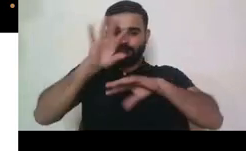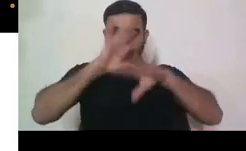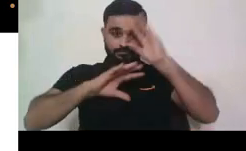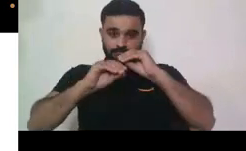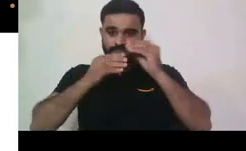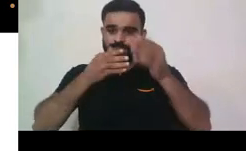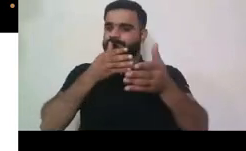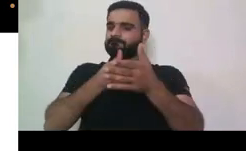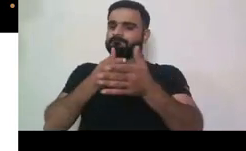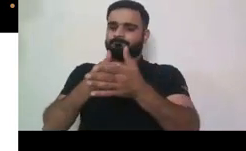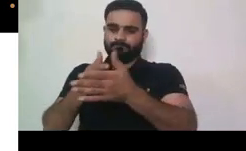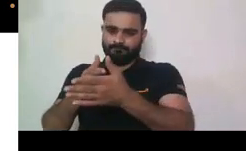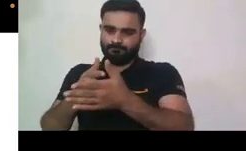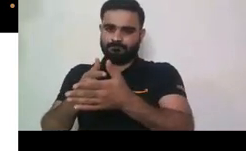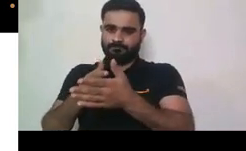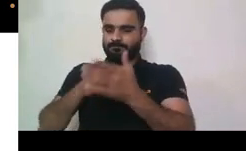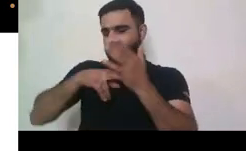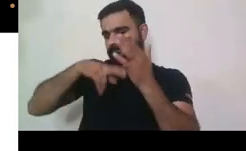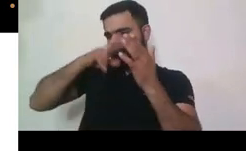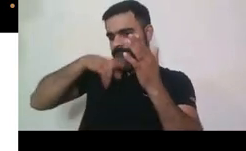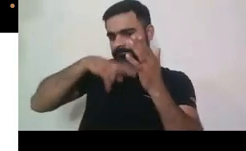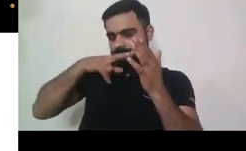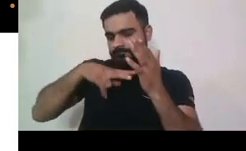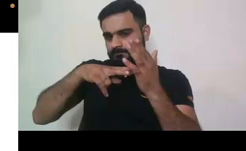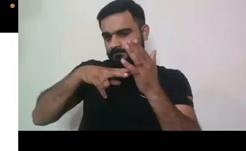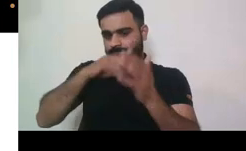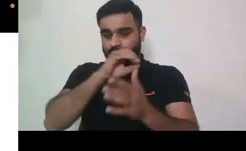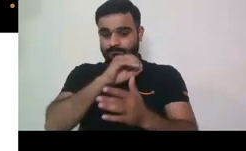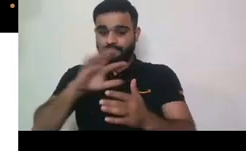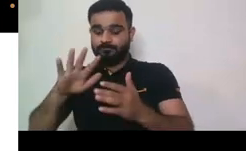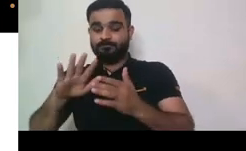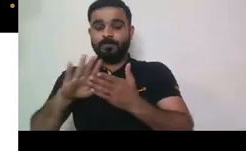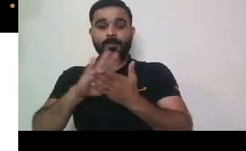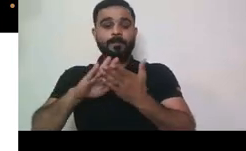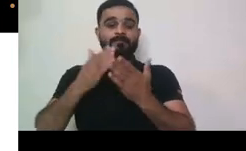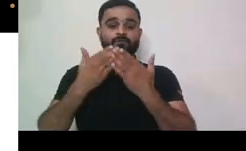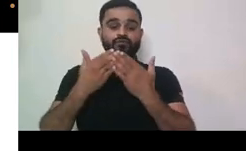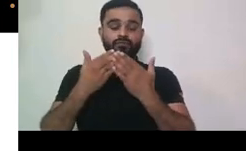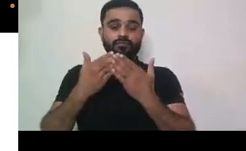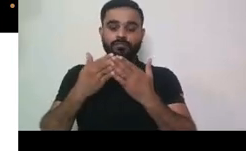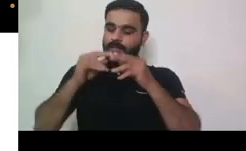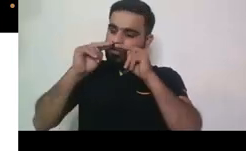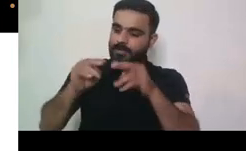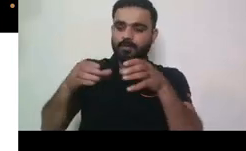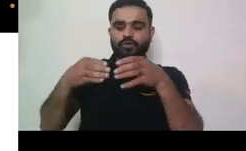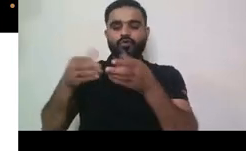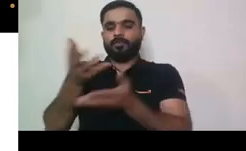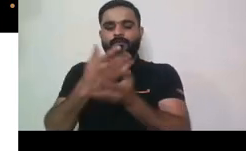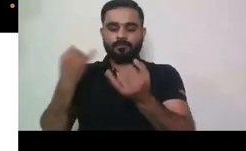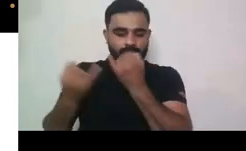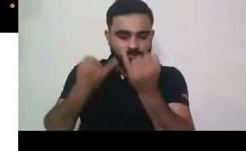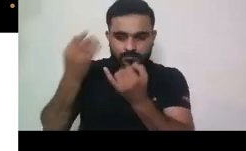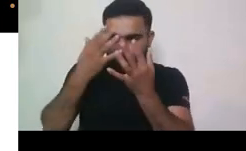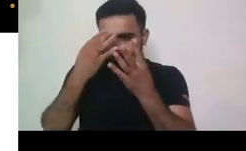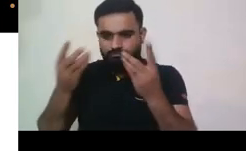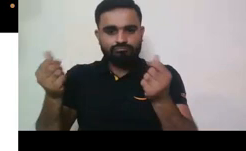facing challenges for reading skills at the primary stage. And it was the need of a group that we should find some solutions